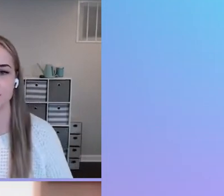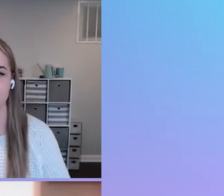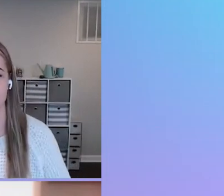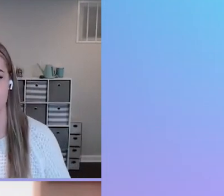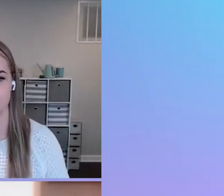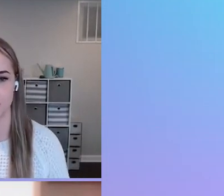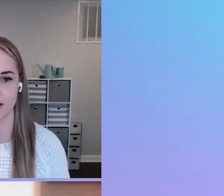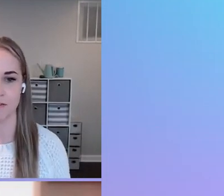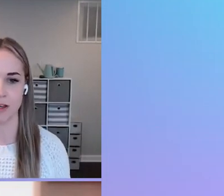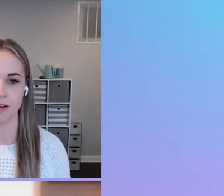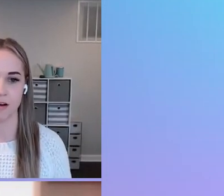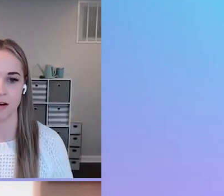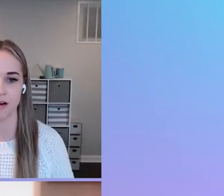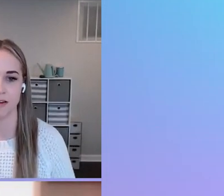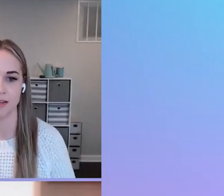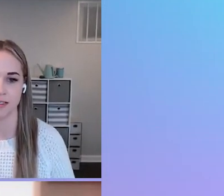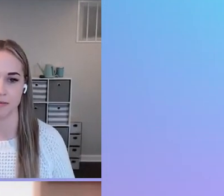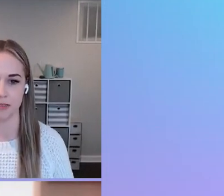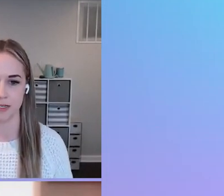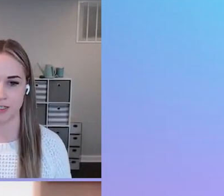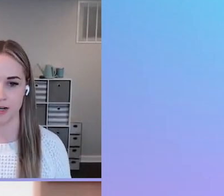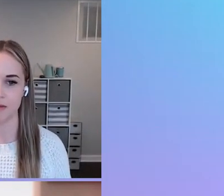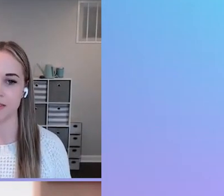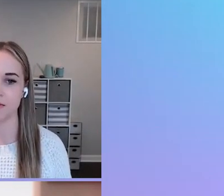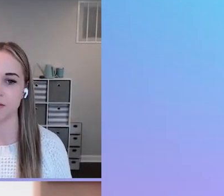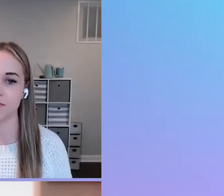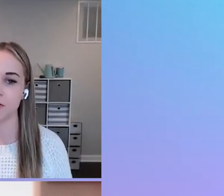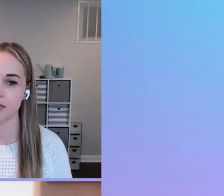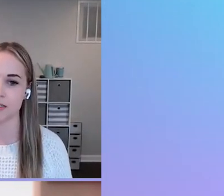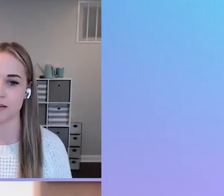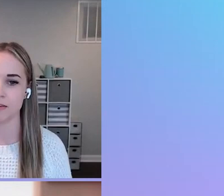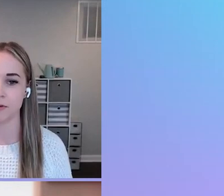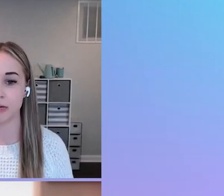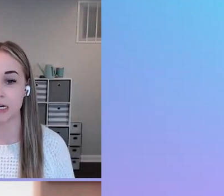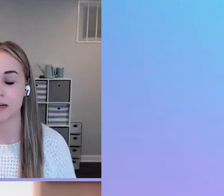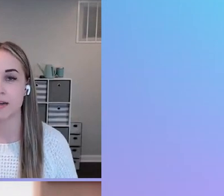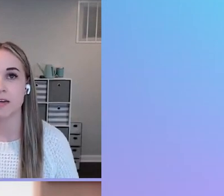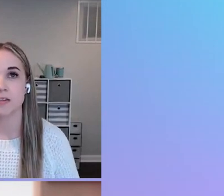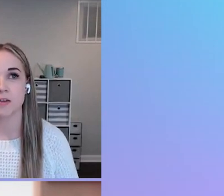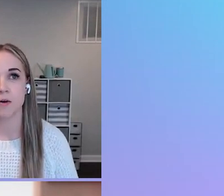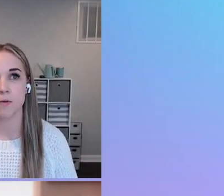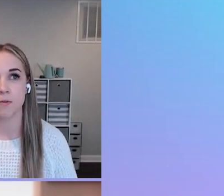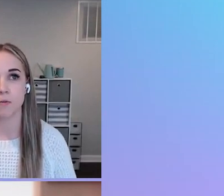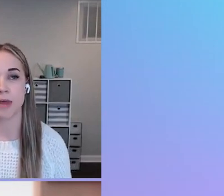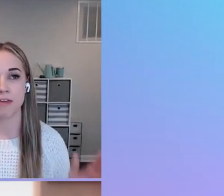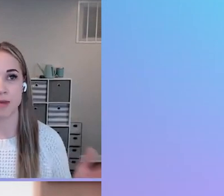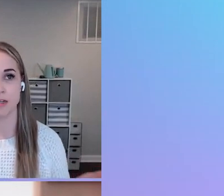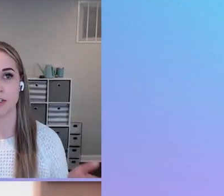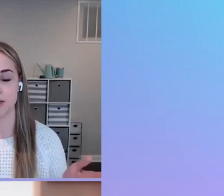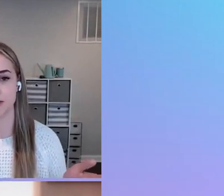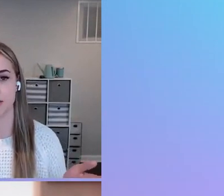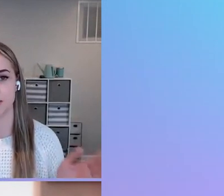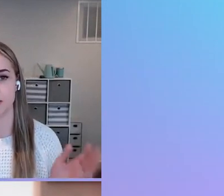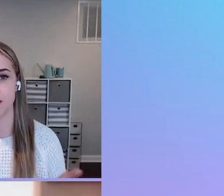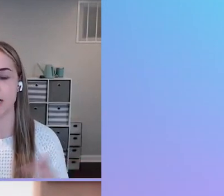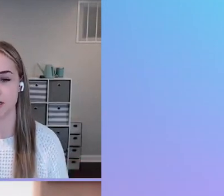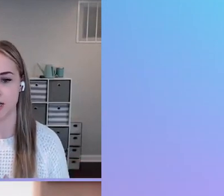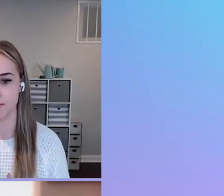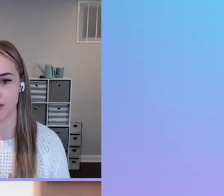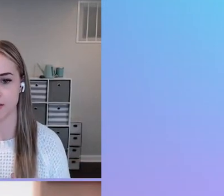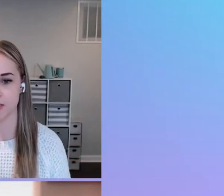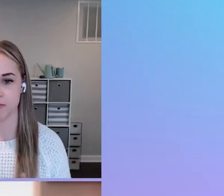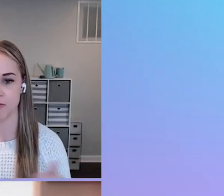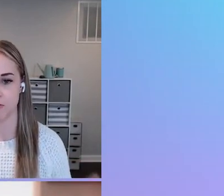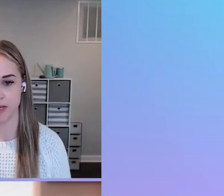So starting with the first part of it, are the accessibility champions able to focus on their work? So we have managers